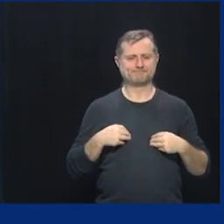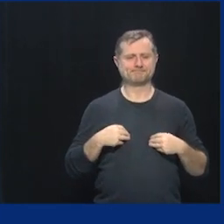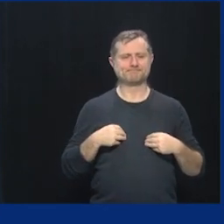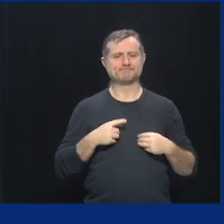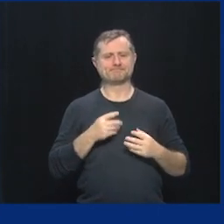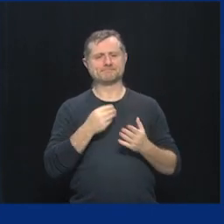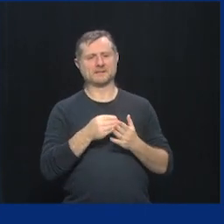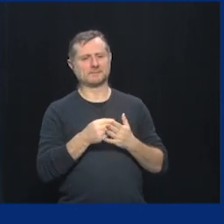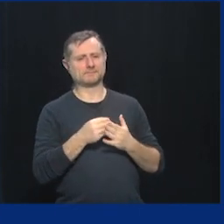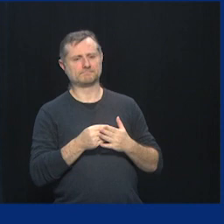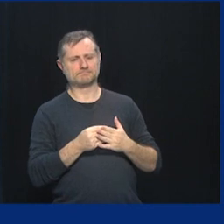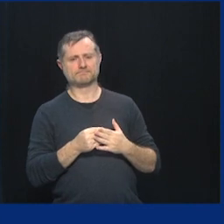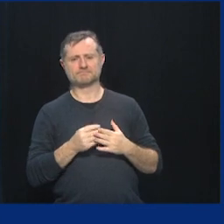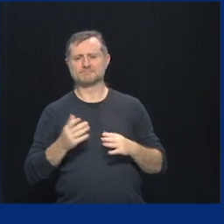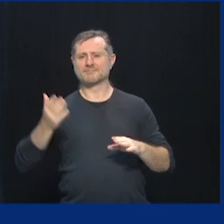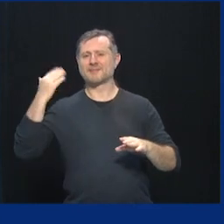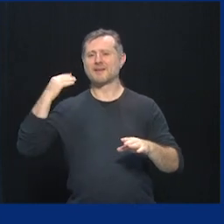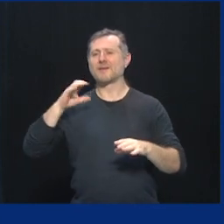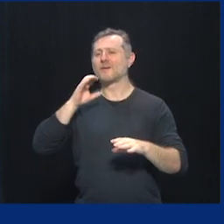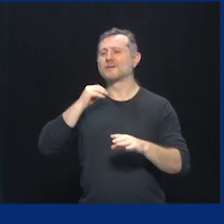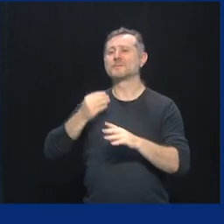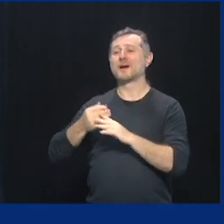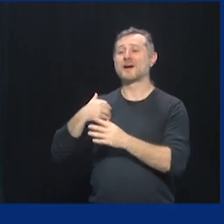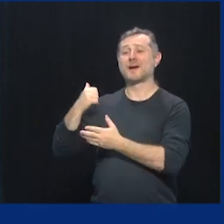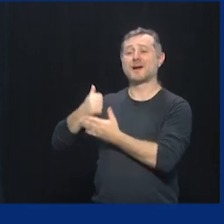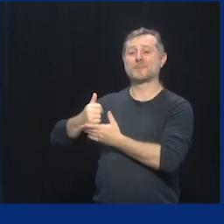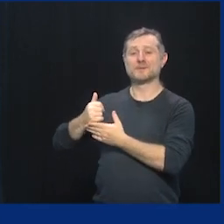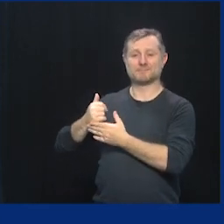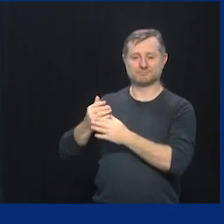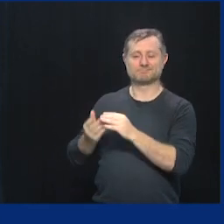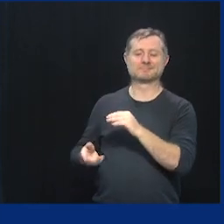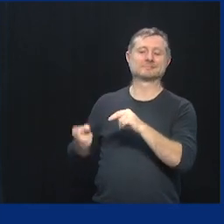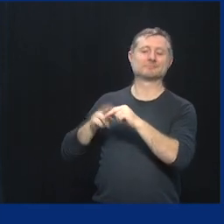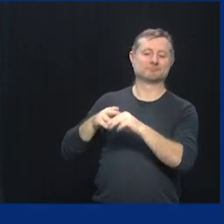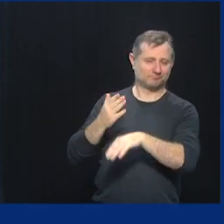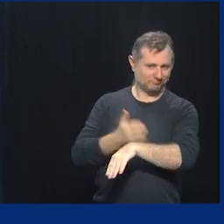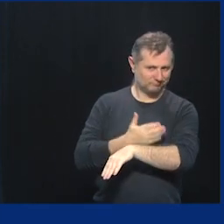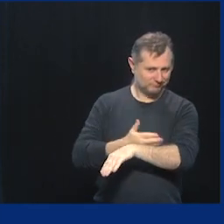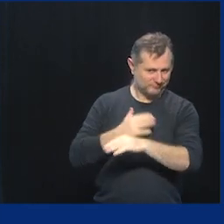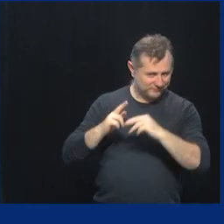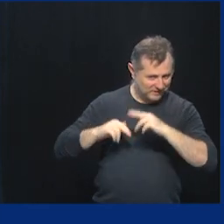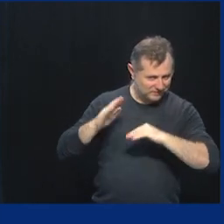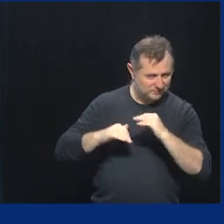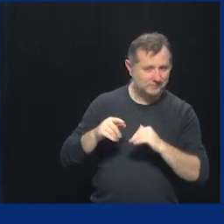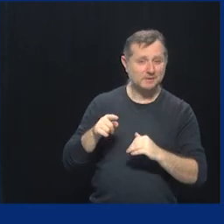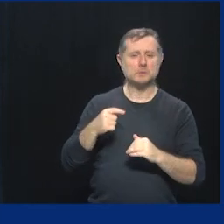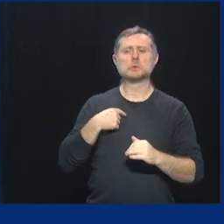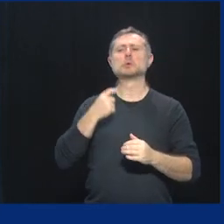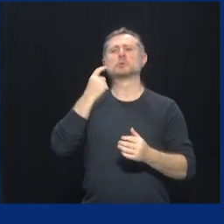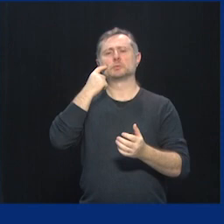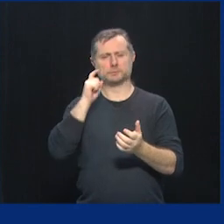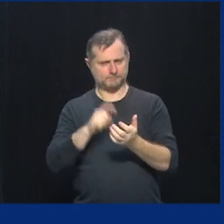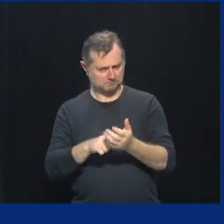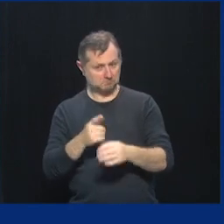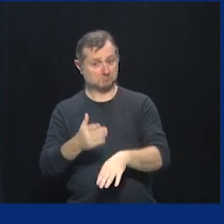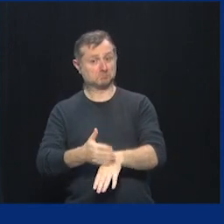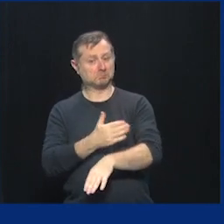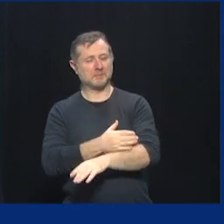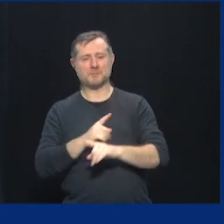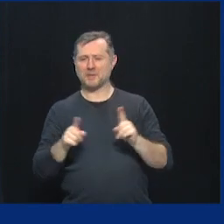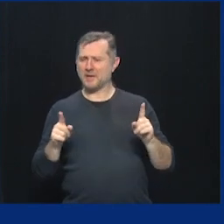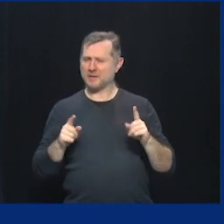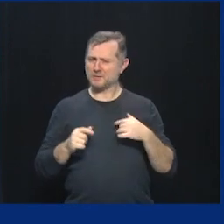a different story this time around based on that investment, but we know that's still not enough, and that's why we're here